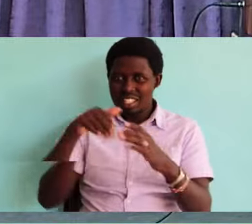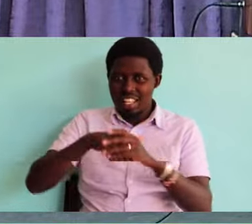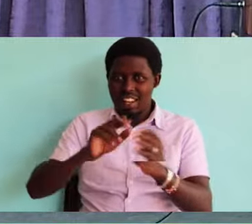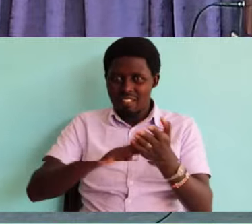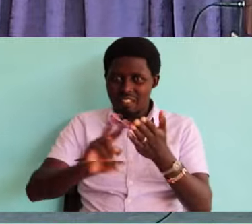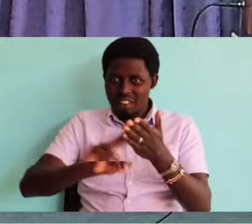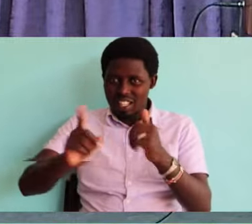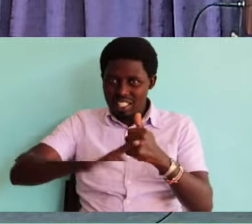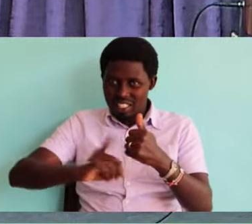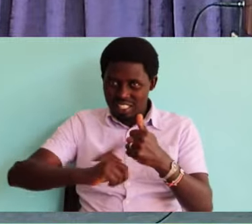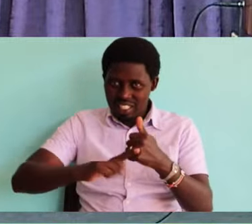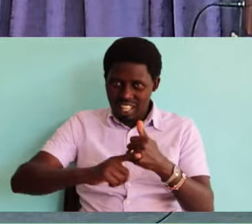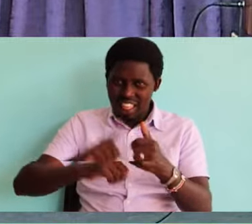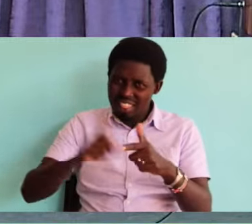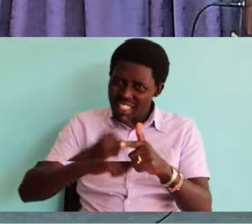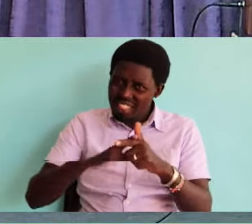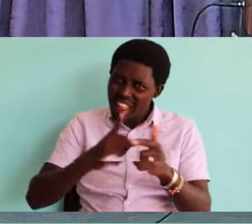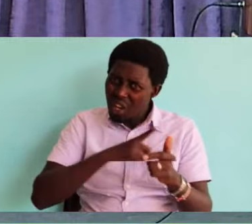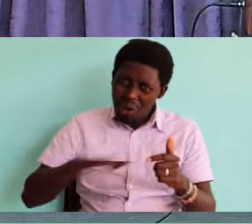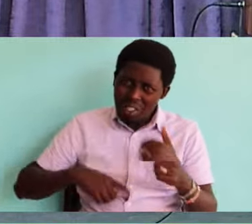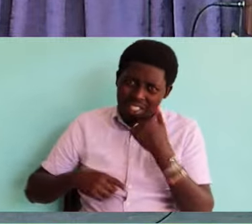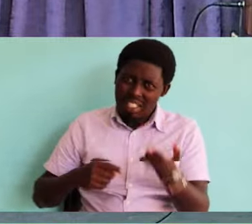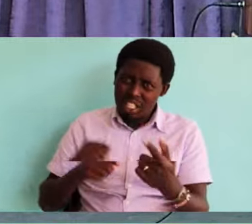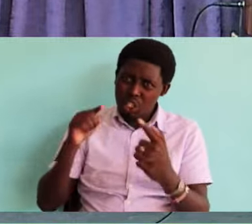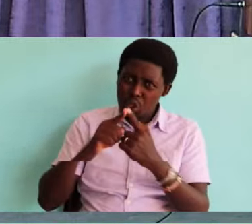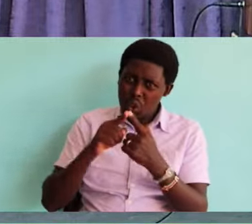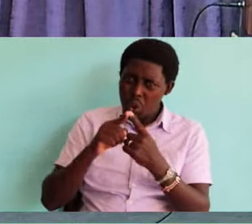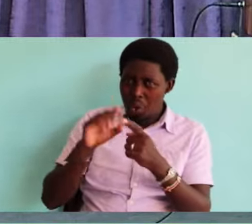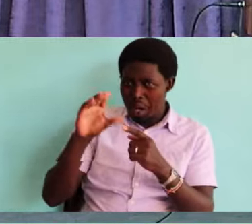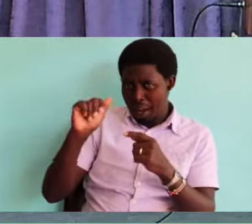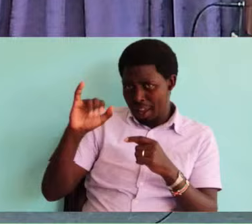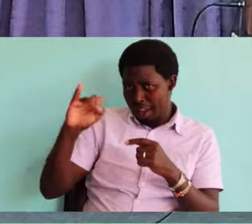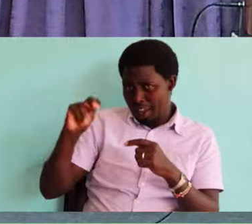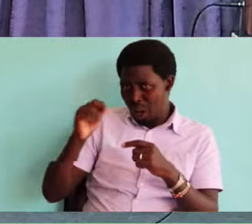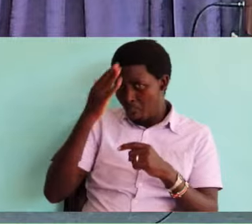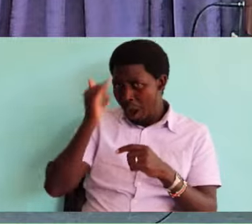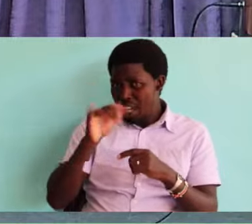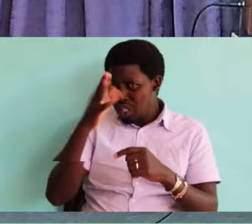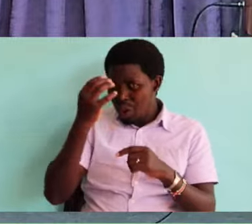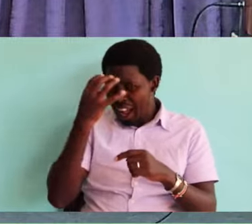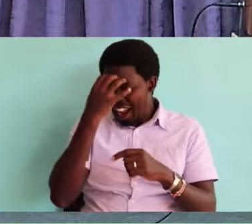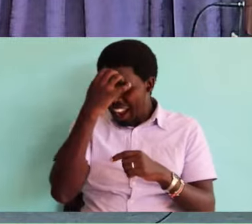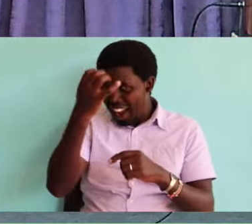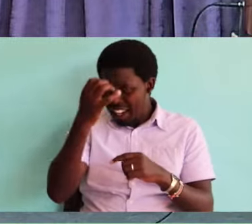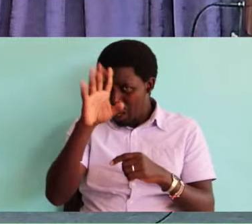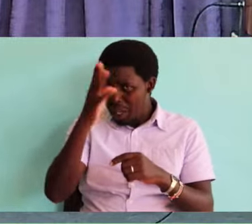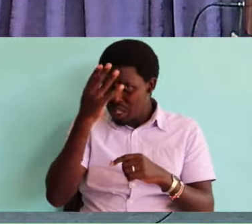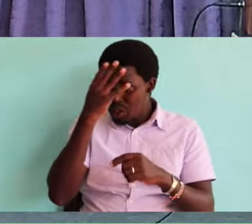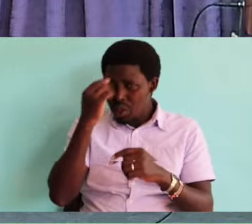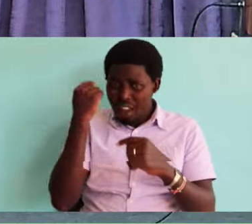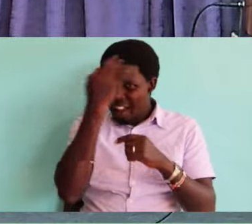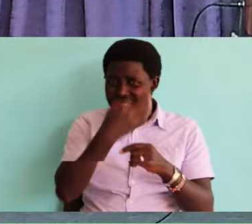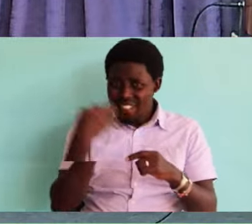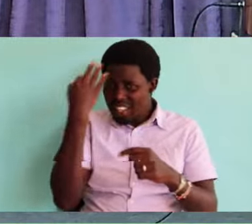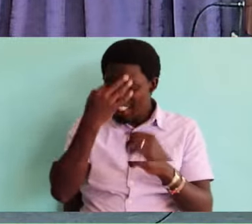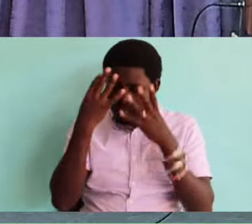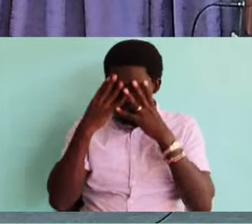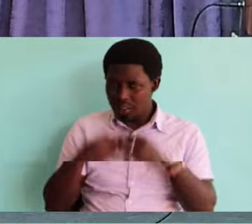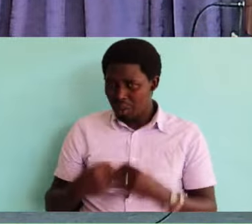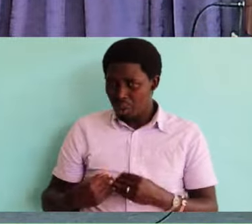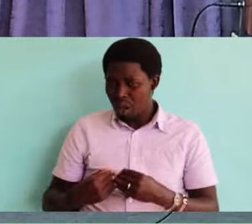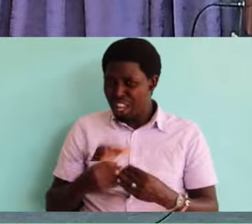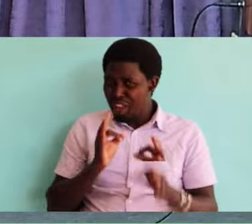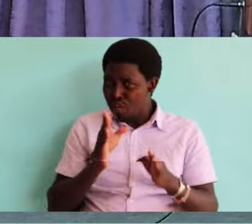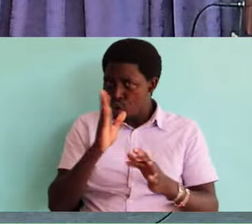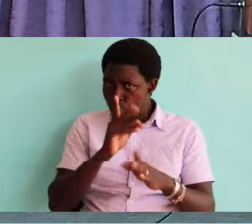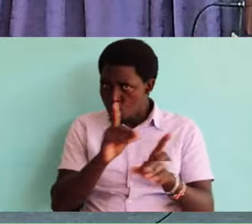Cain, why are you angry? Why is your face downcast? If you do what is right, will